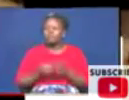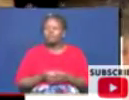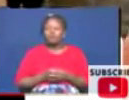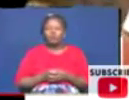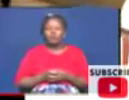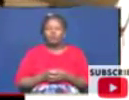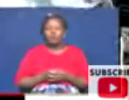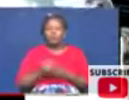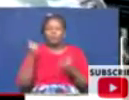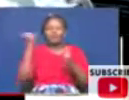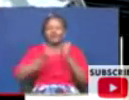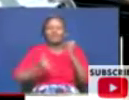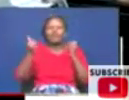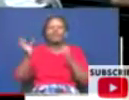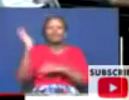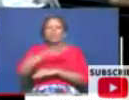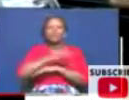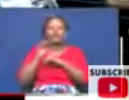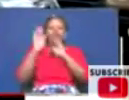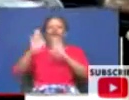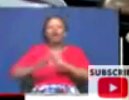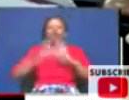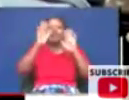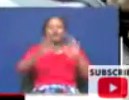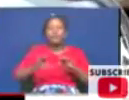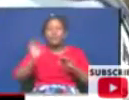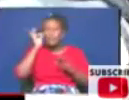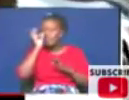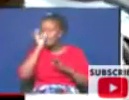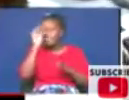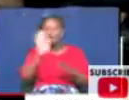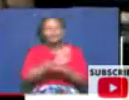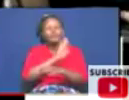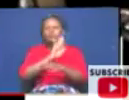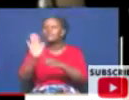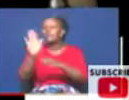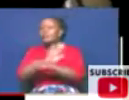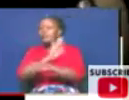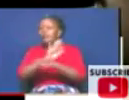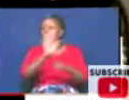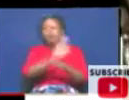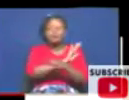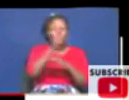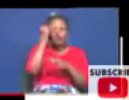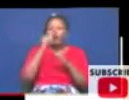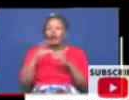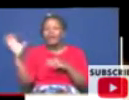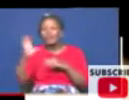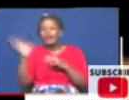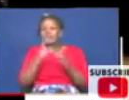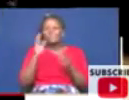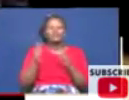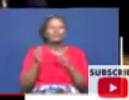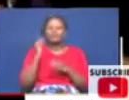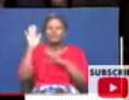The final day of campaigns in Nyeri County was a beehive of activities as candidates rushed to beat the deadline of selling